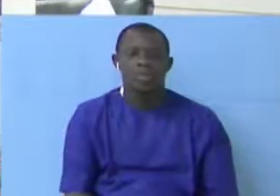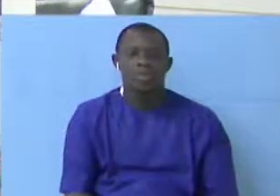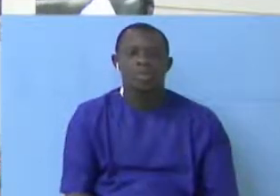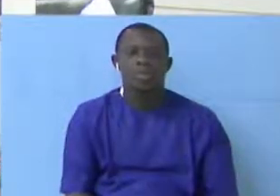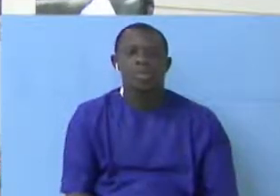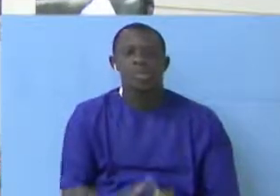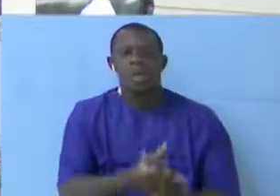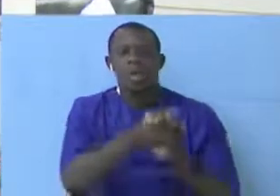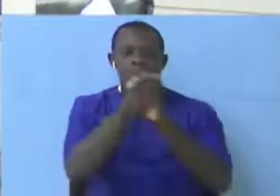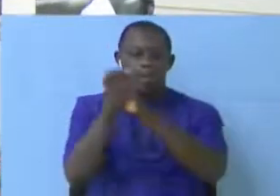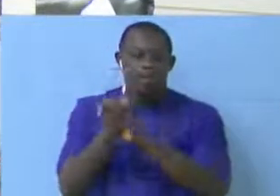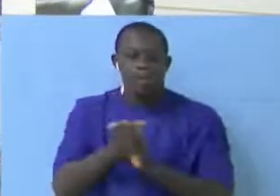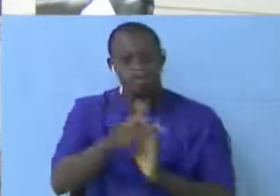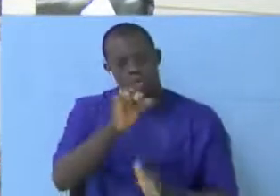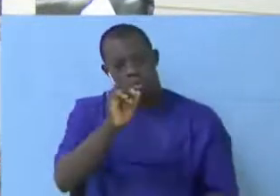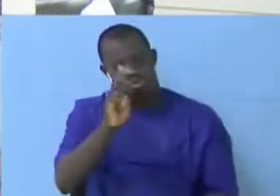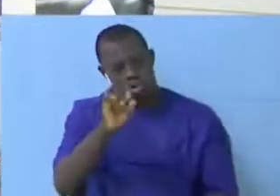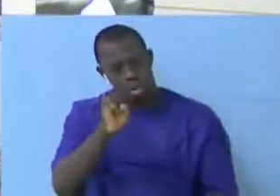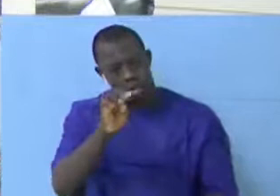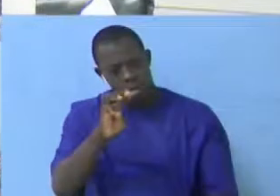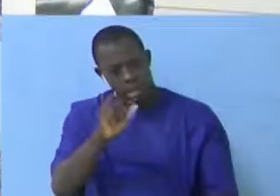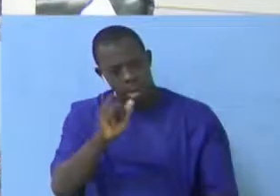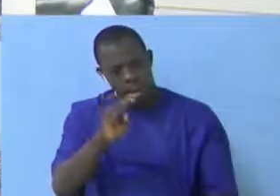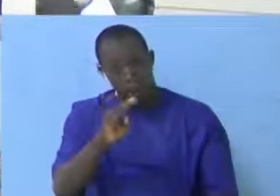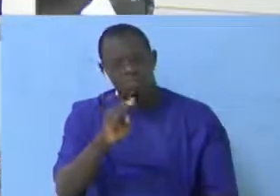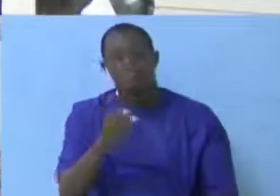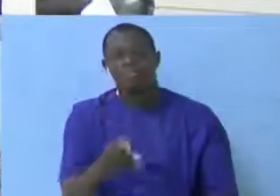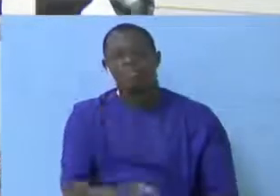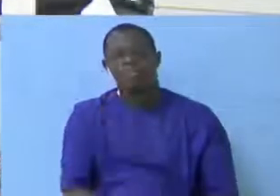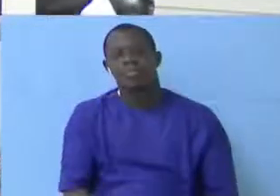Assalamu alaikum, Usman. Walaikum